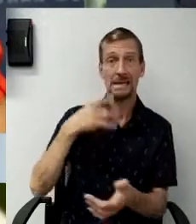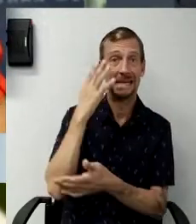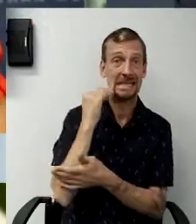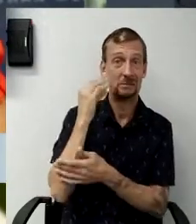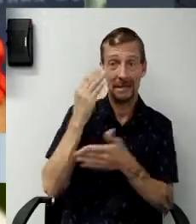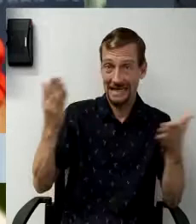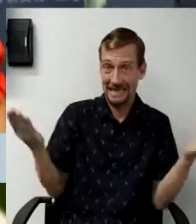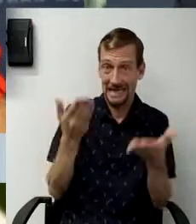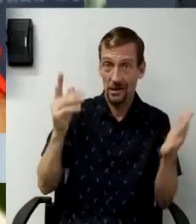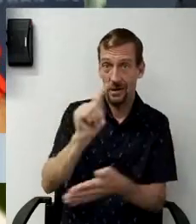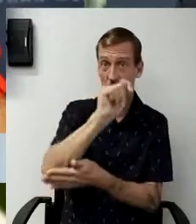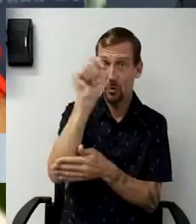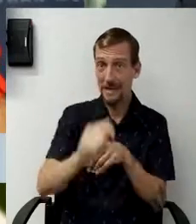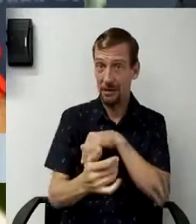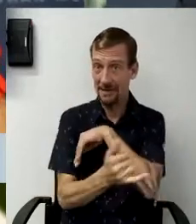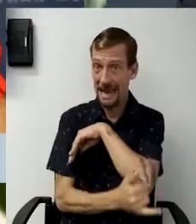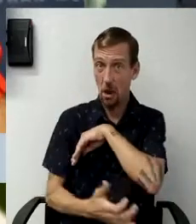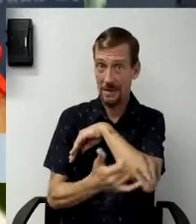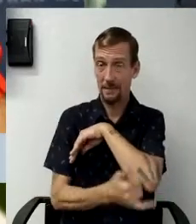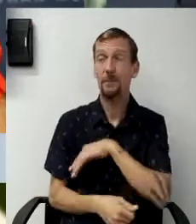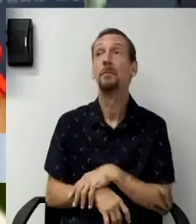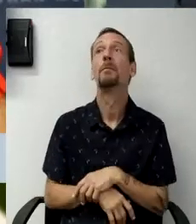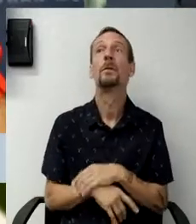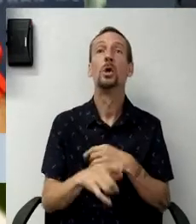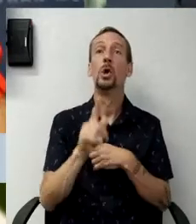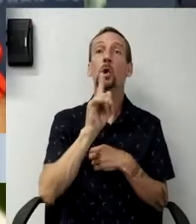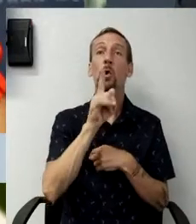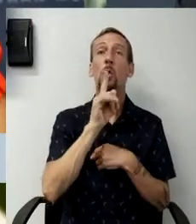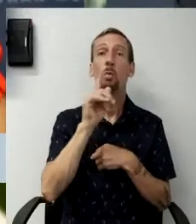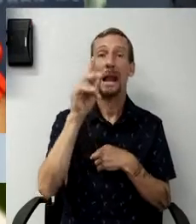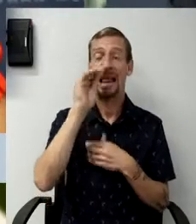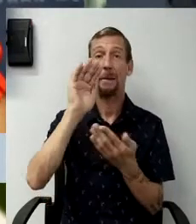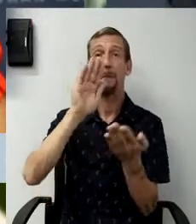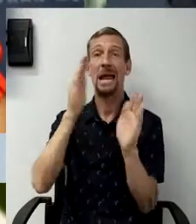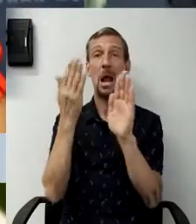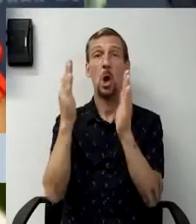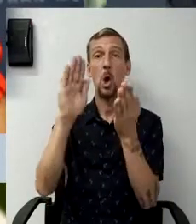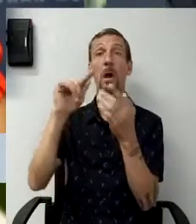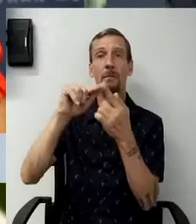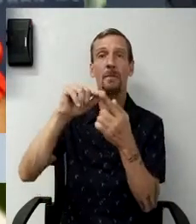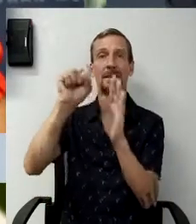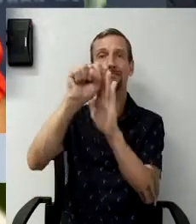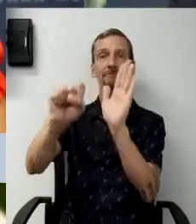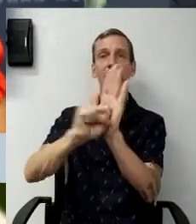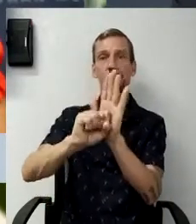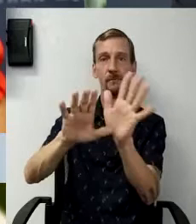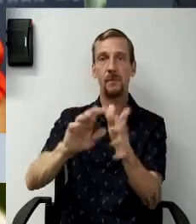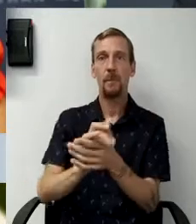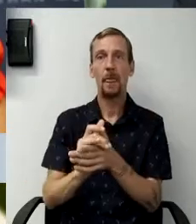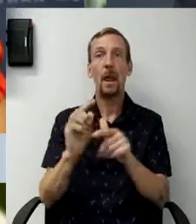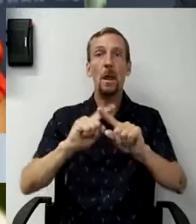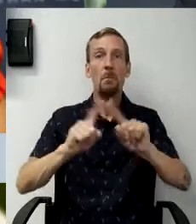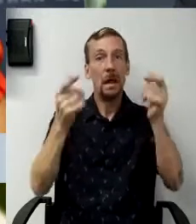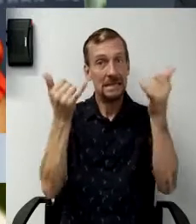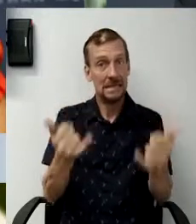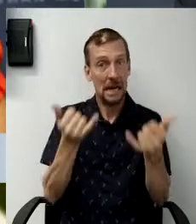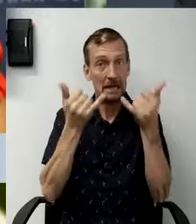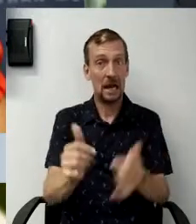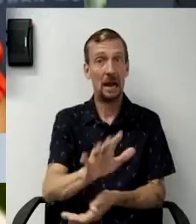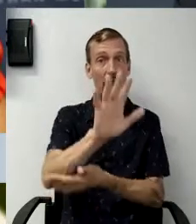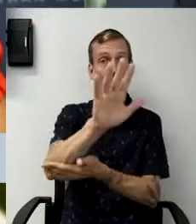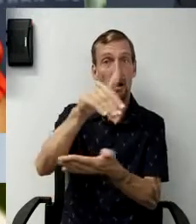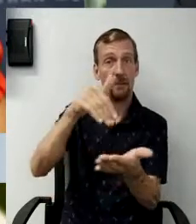Tulare County. So pretty much mirroring the state. As of today, there are